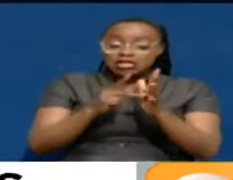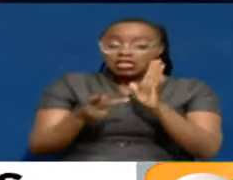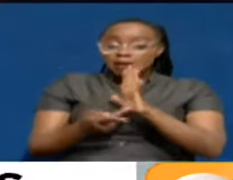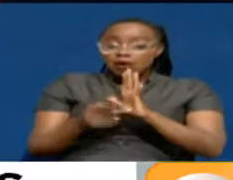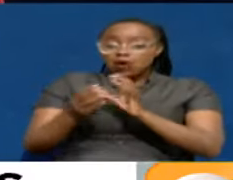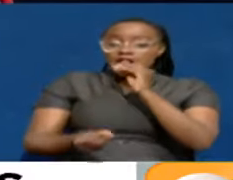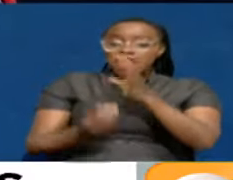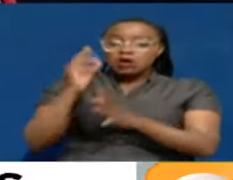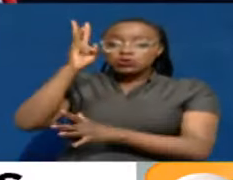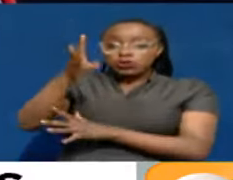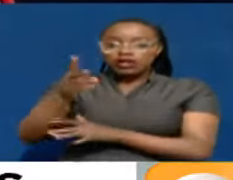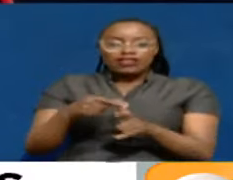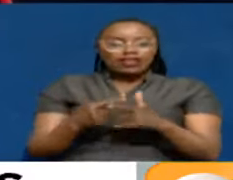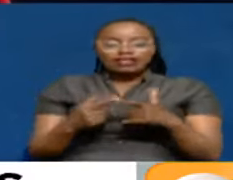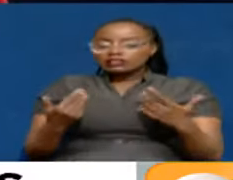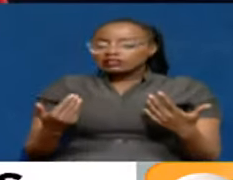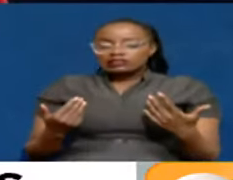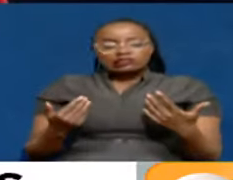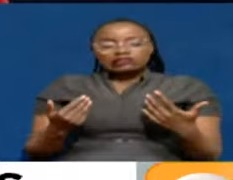na launchiwa that